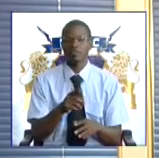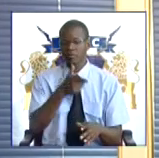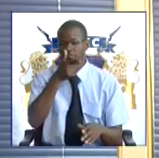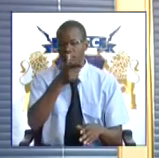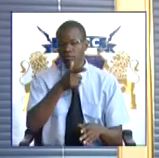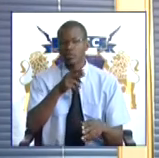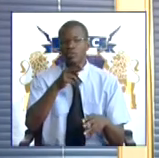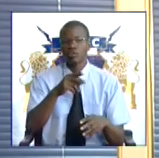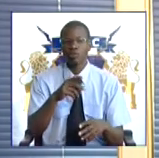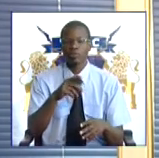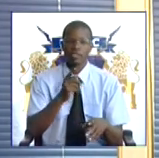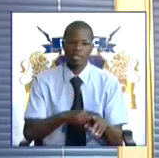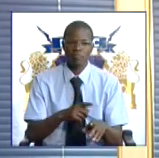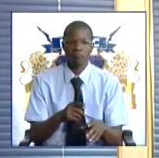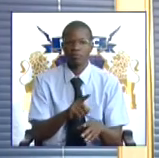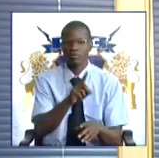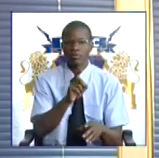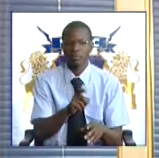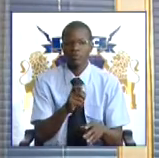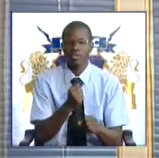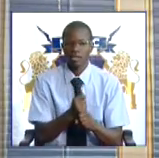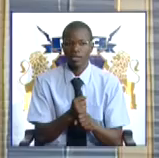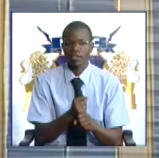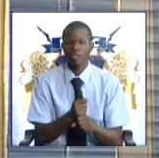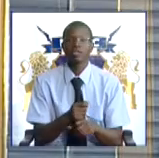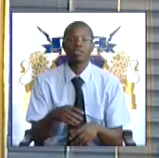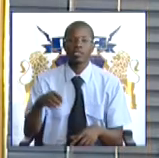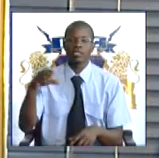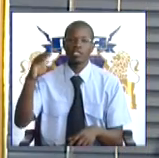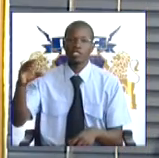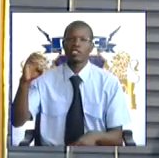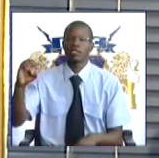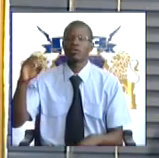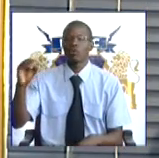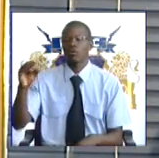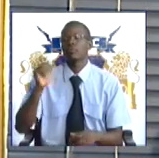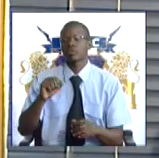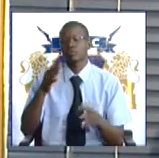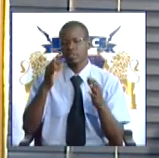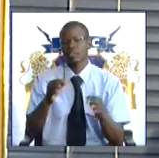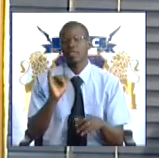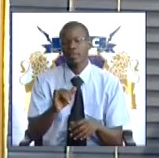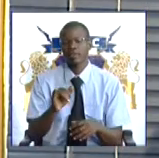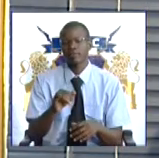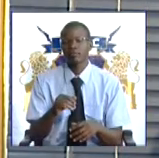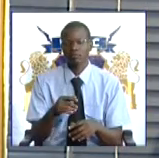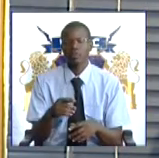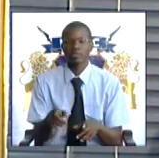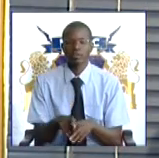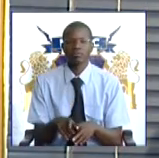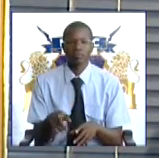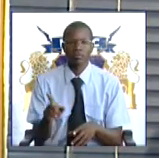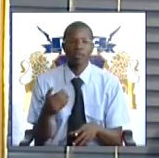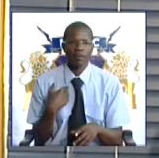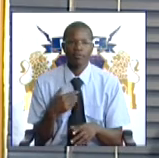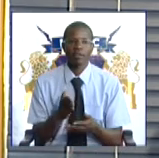chief executive on a case-by-case basis. As a general rule, the institution will not